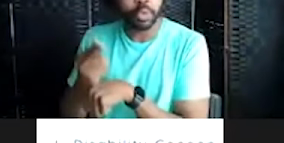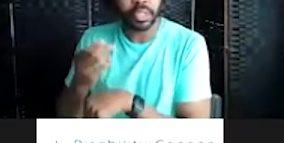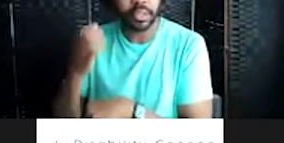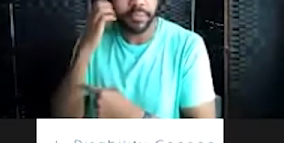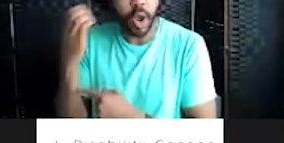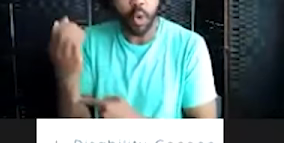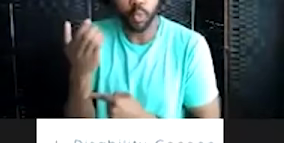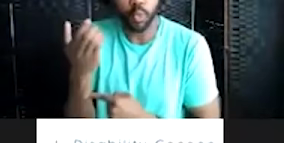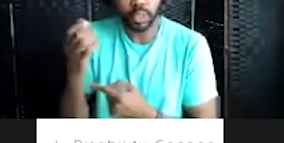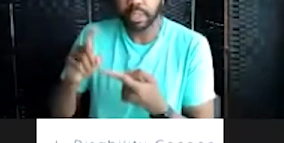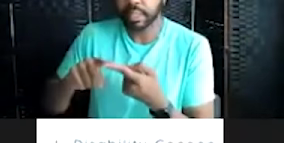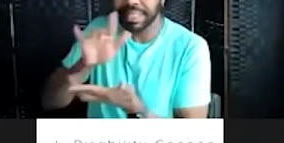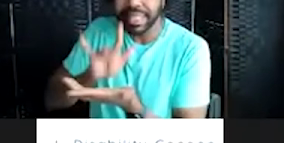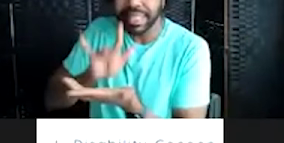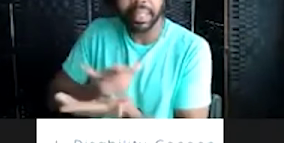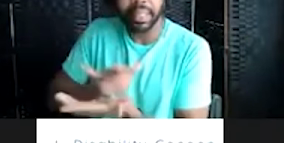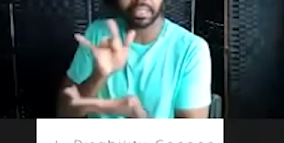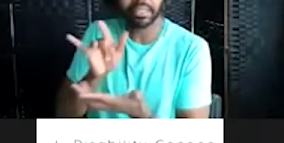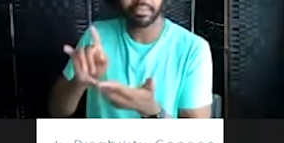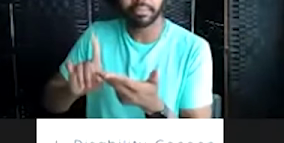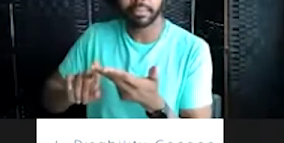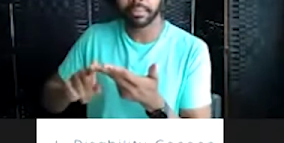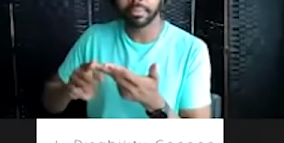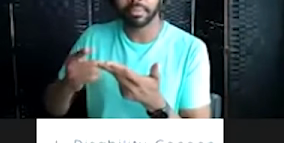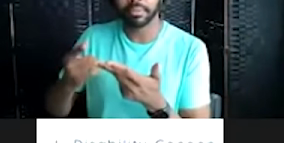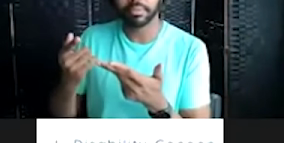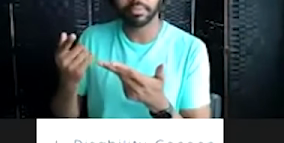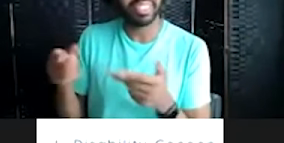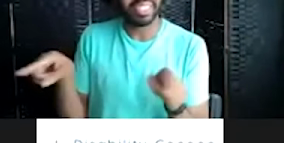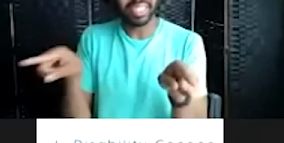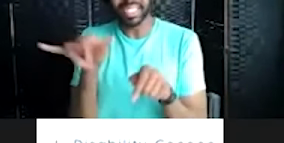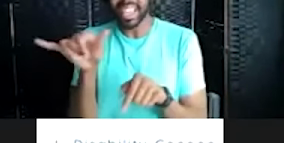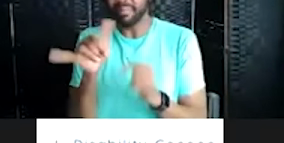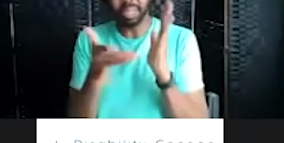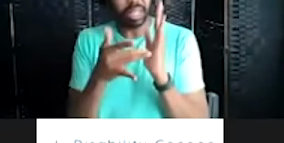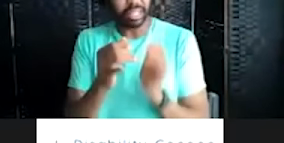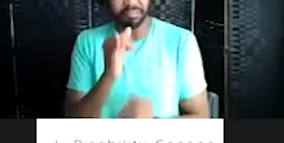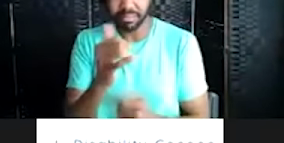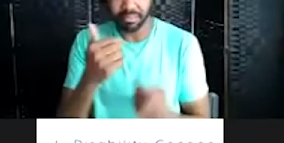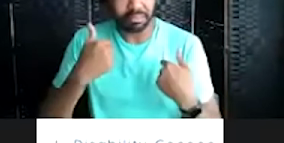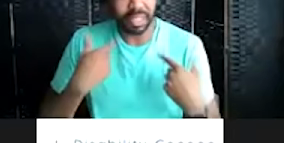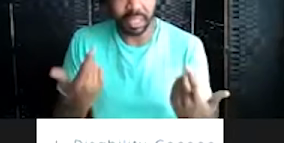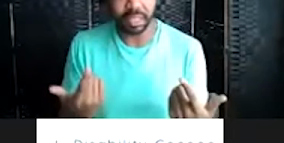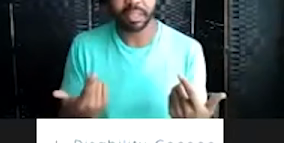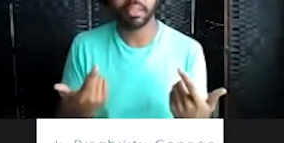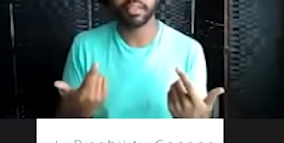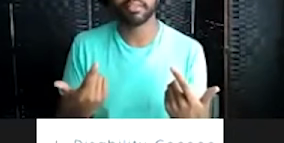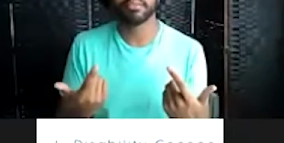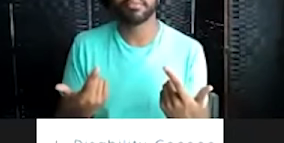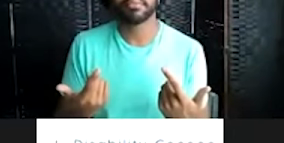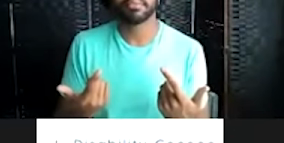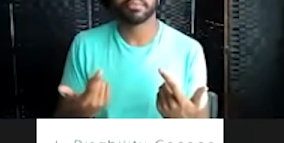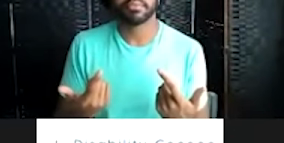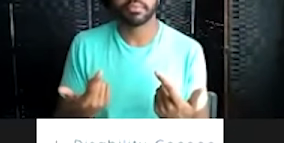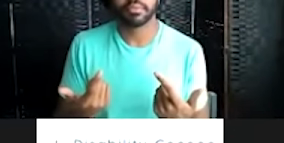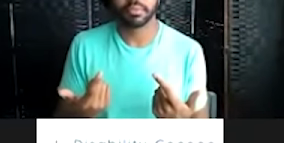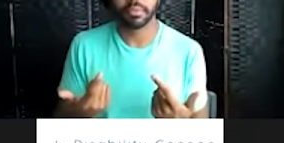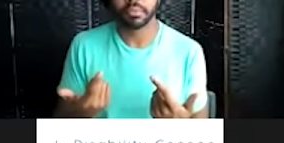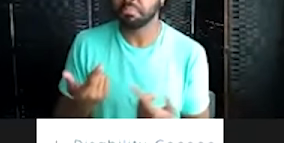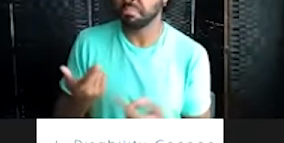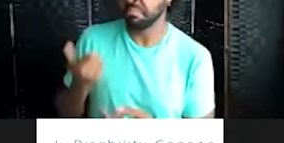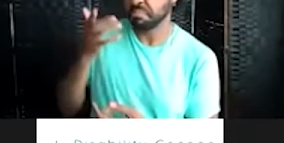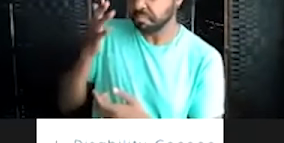and the same types of technologies that you and I use. So it allows them to fit in and not look different and kind of play that role a little